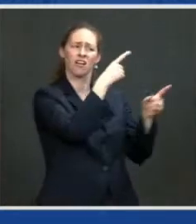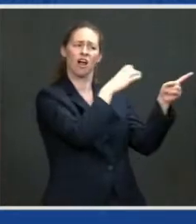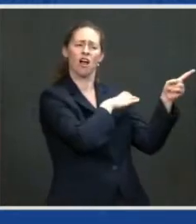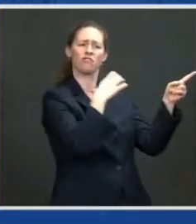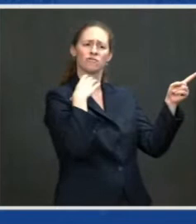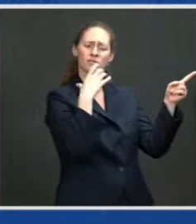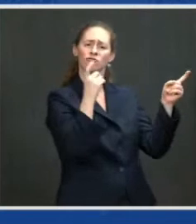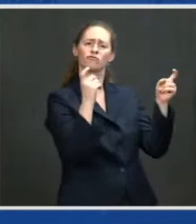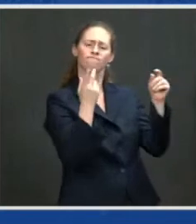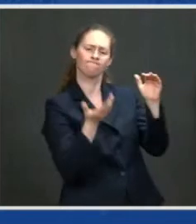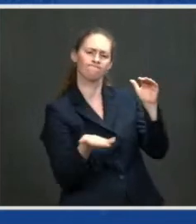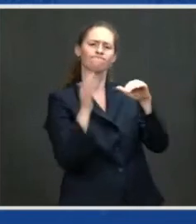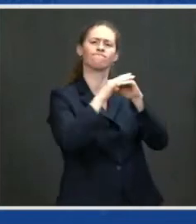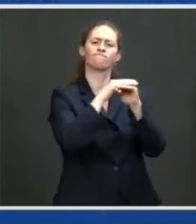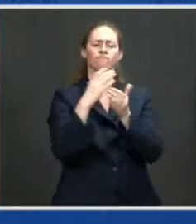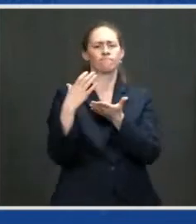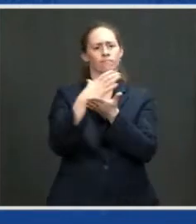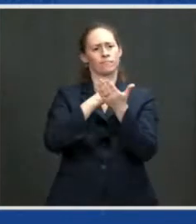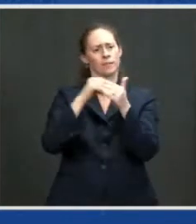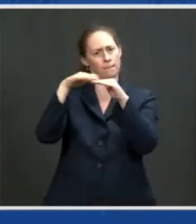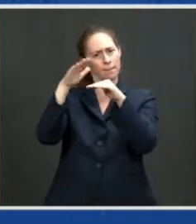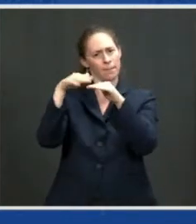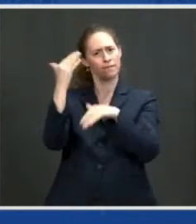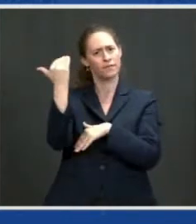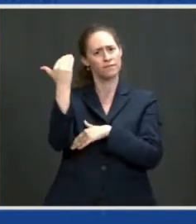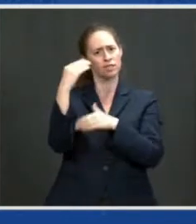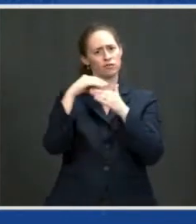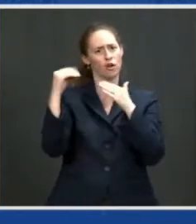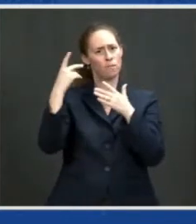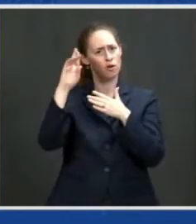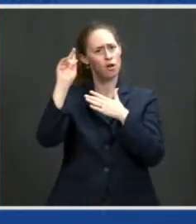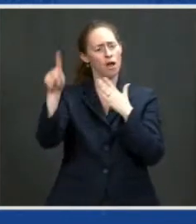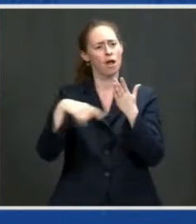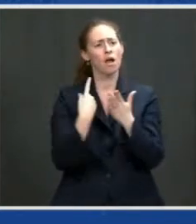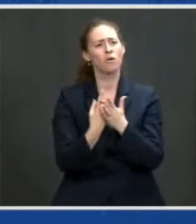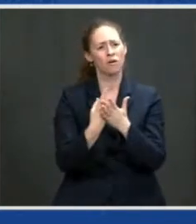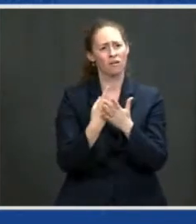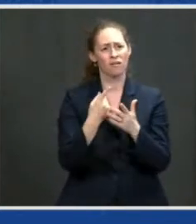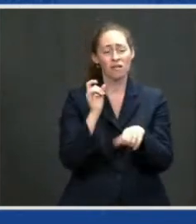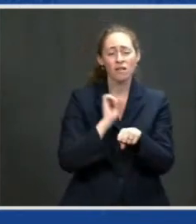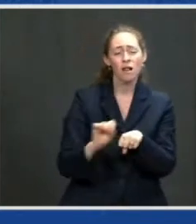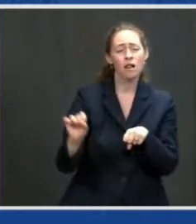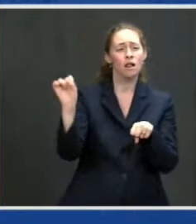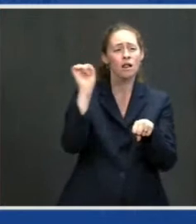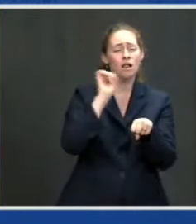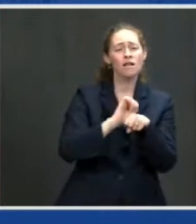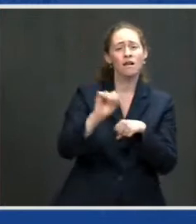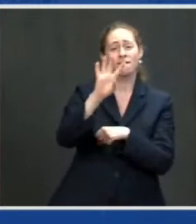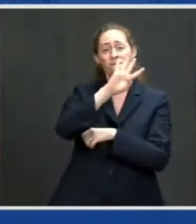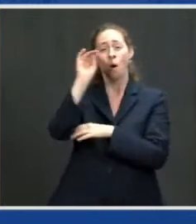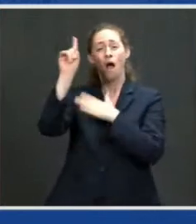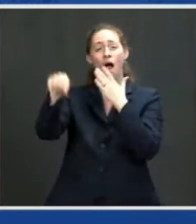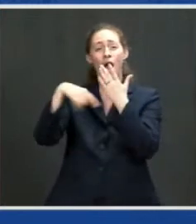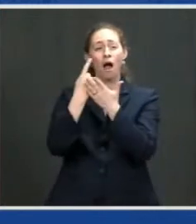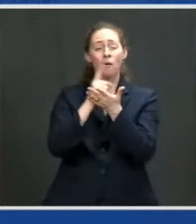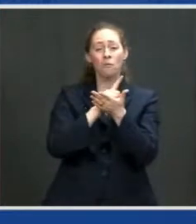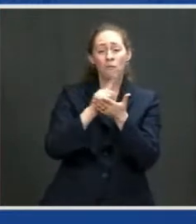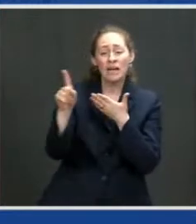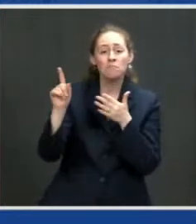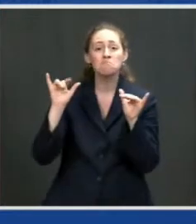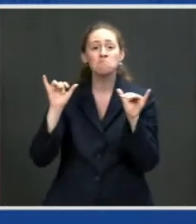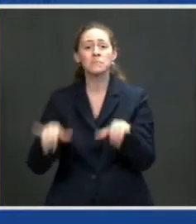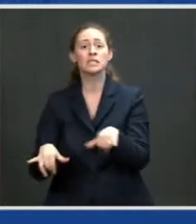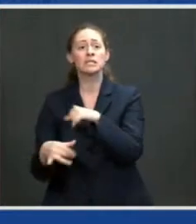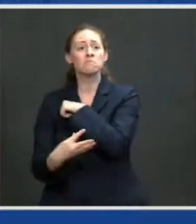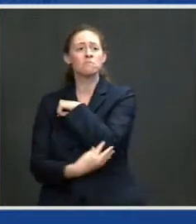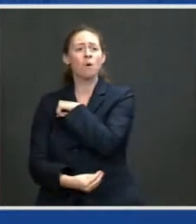No one should work 40 hours a week and live in poverty, live